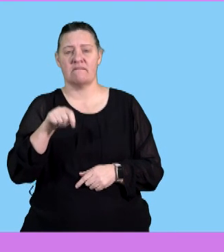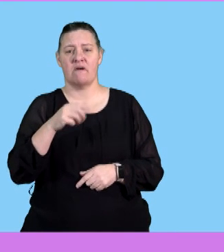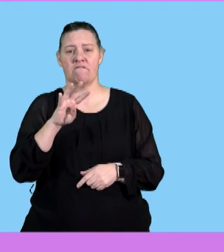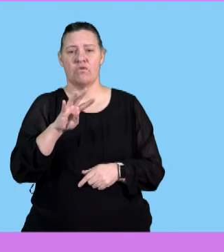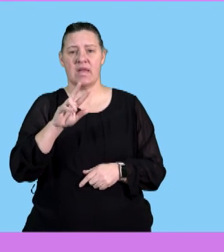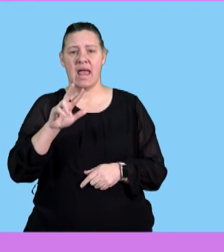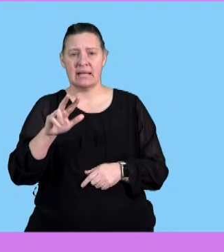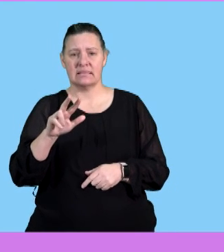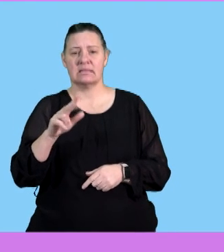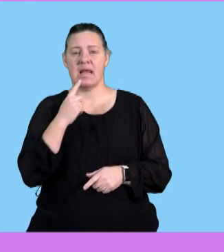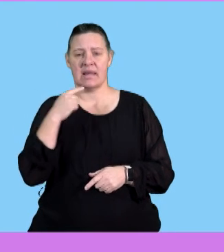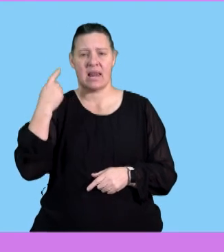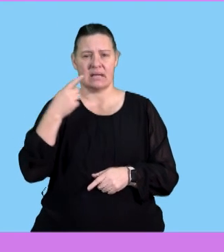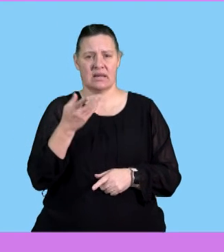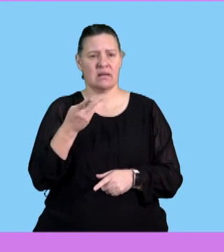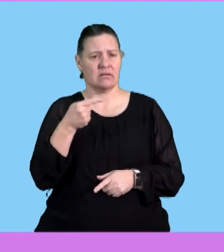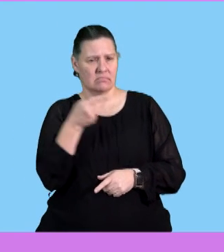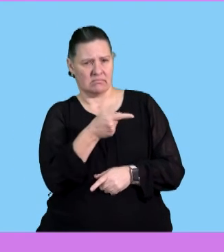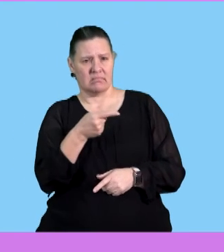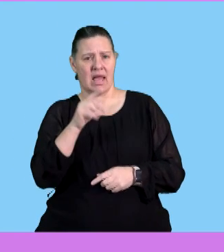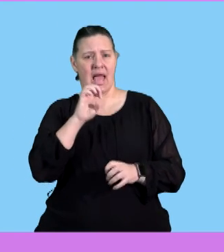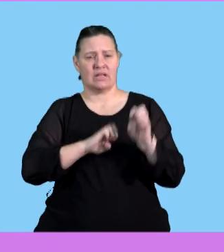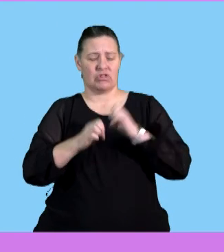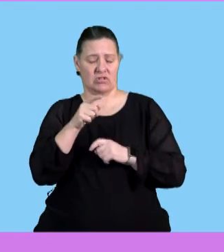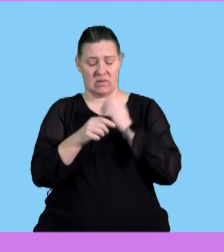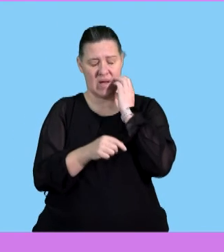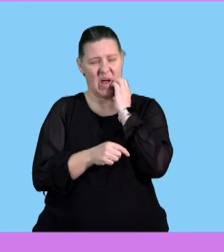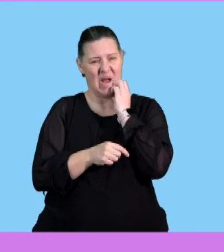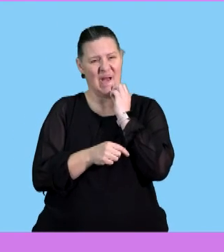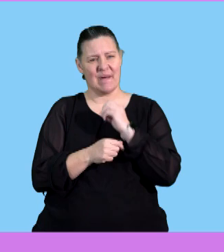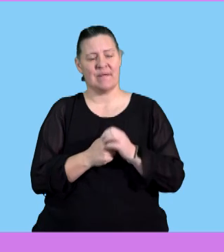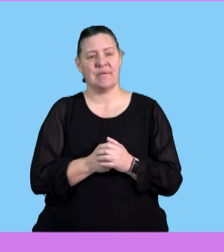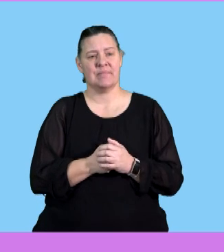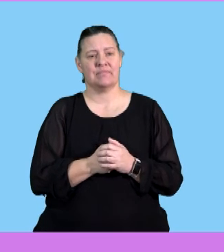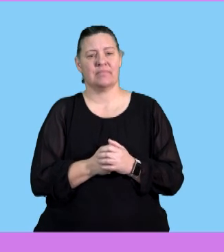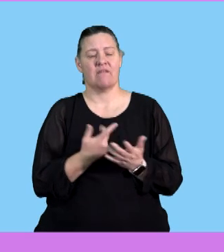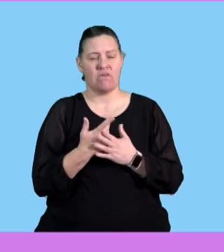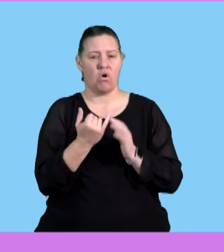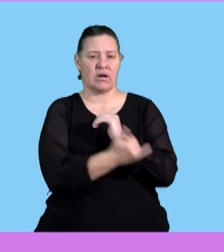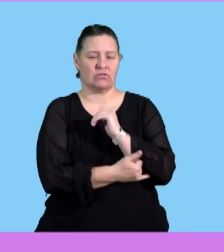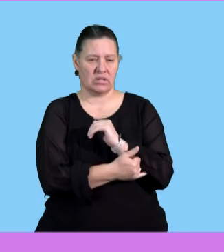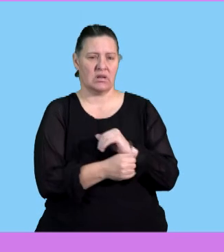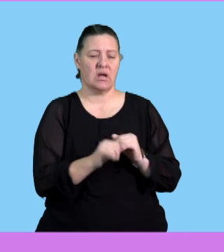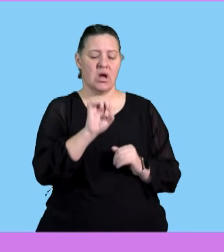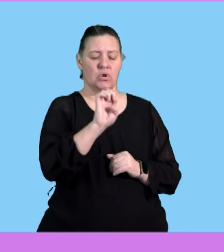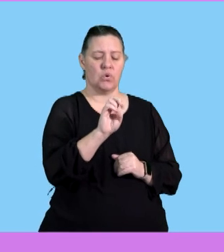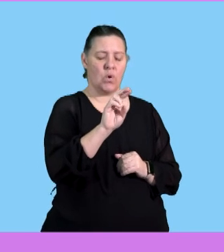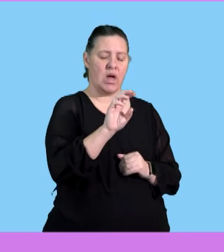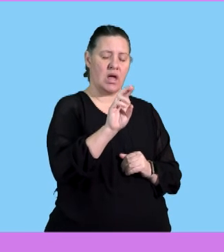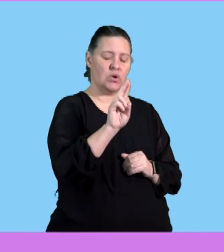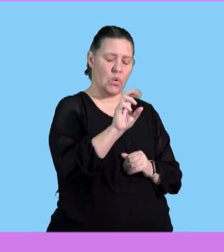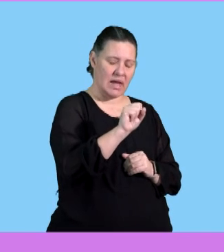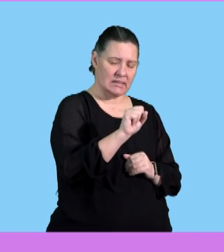€185.48 in London. Given the exchange rate below. So we are given the exchange rate as per country, the